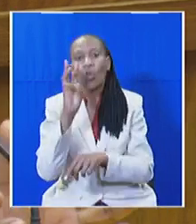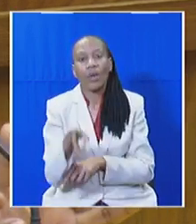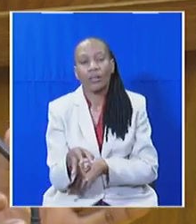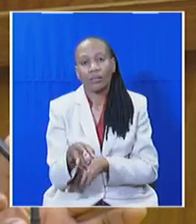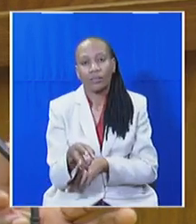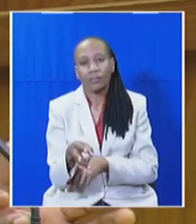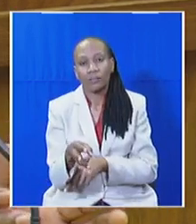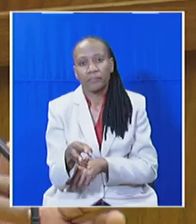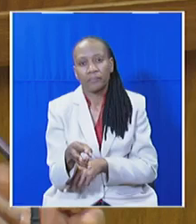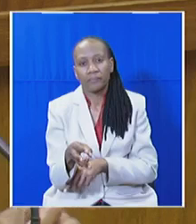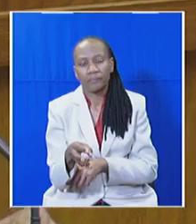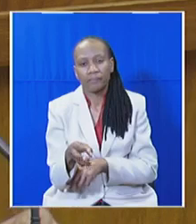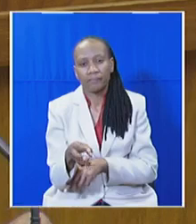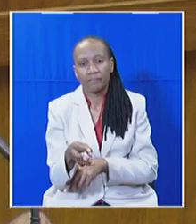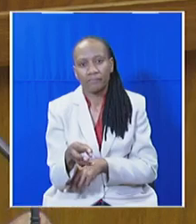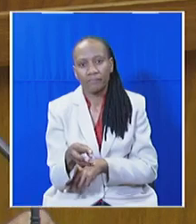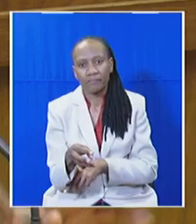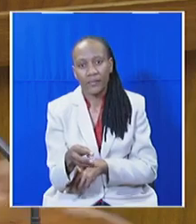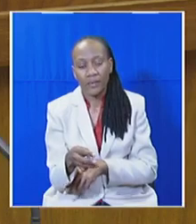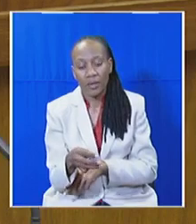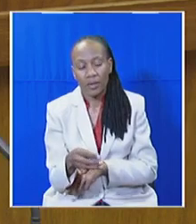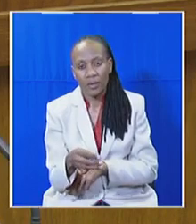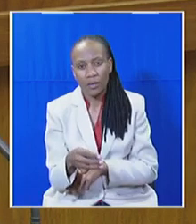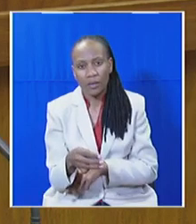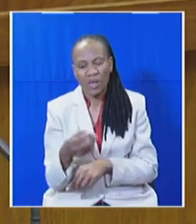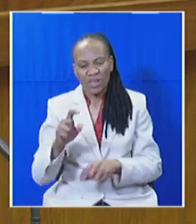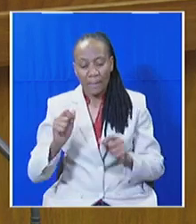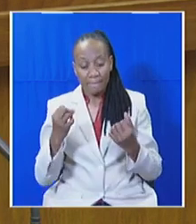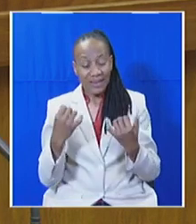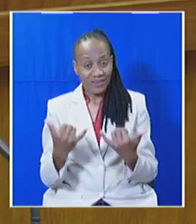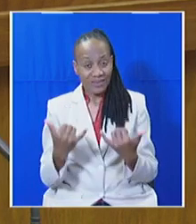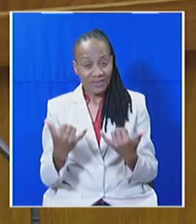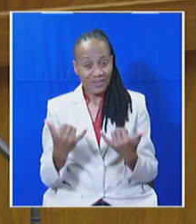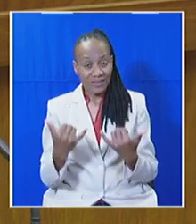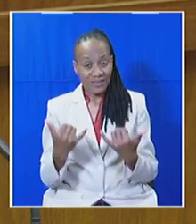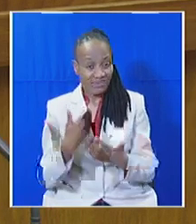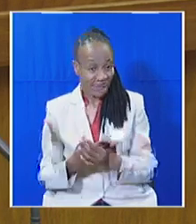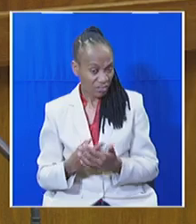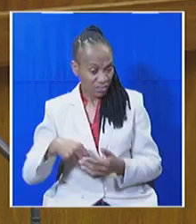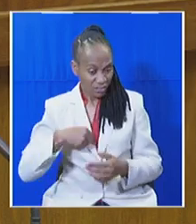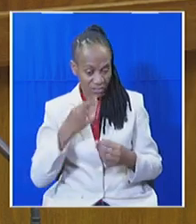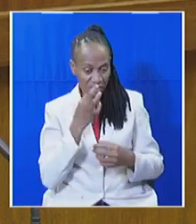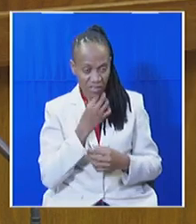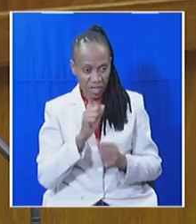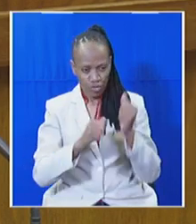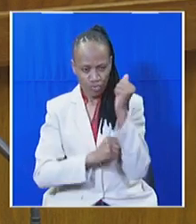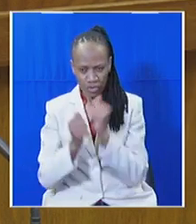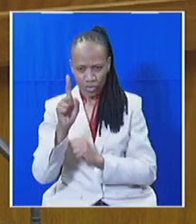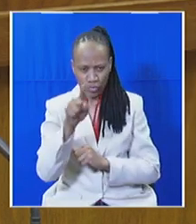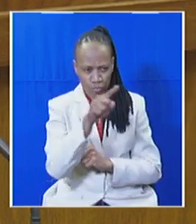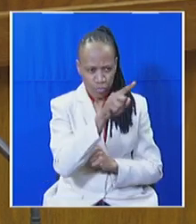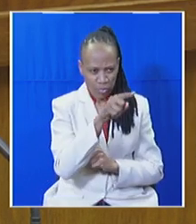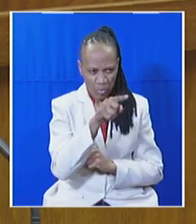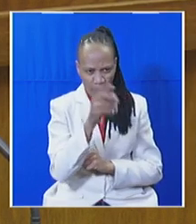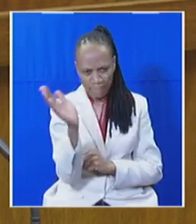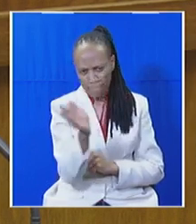conclude the integration, we can't start by saying, let us now forget about other structures. The other approach might be how